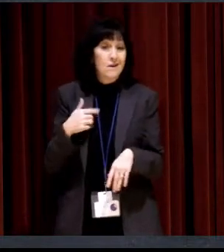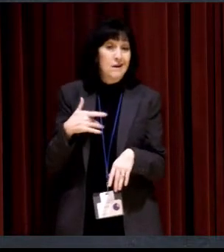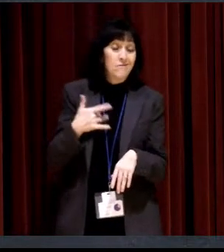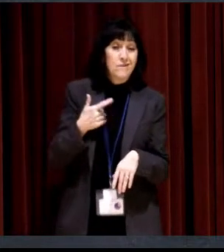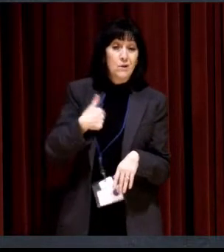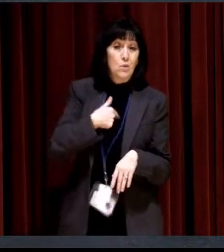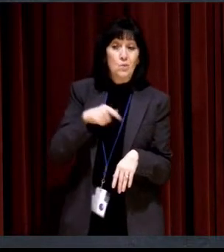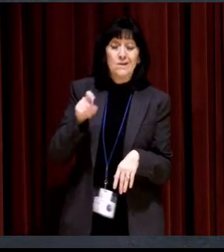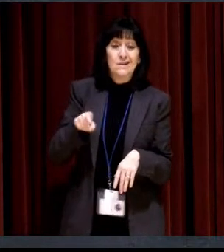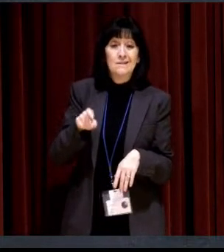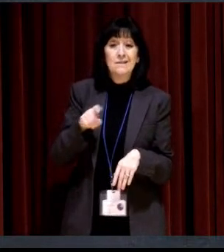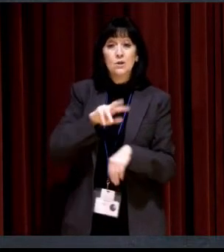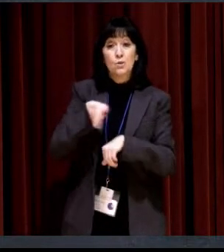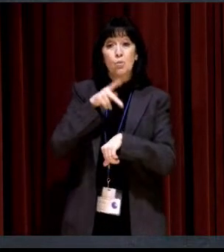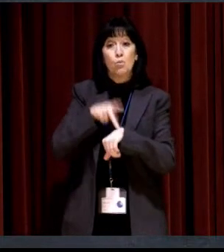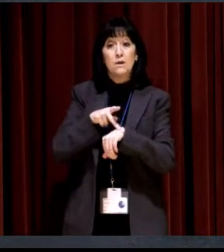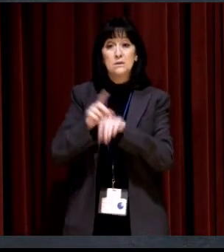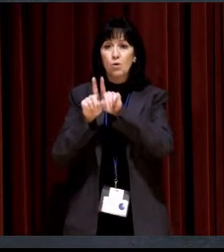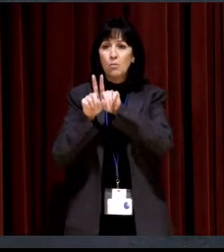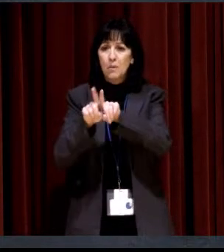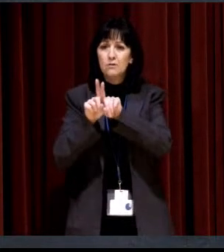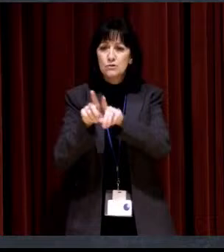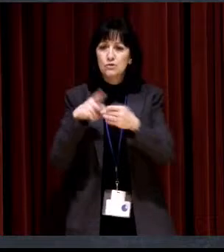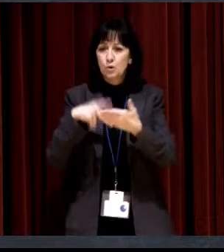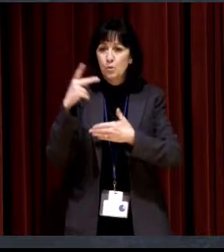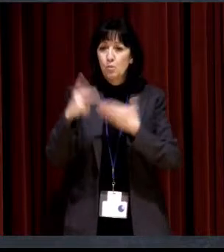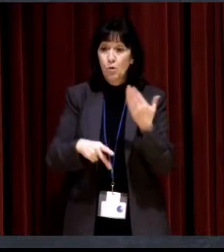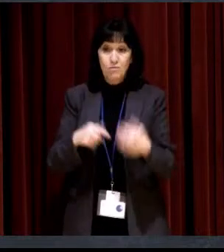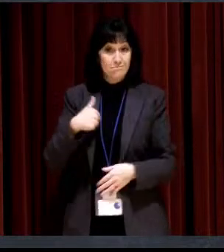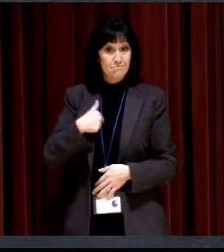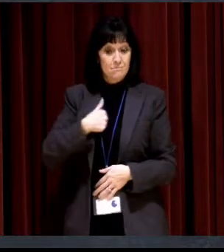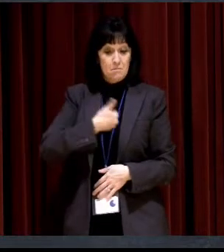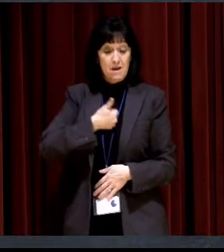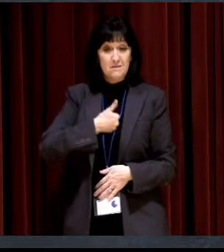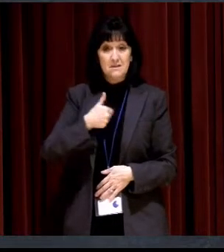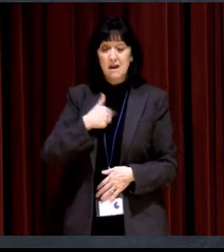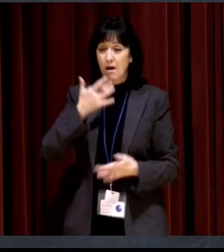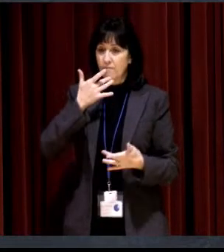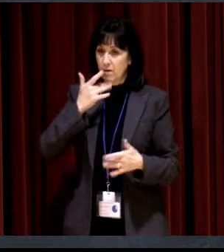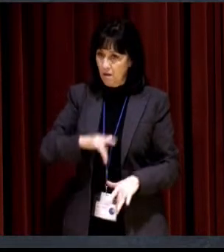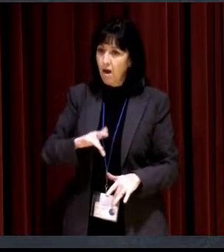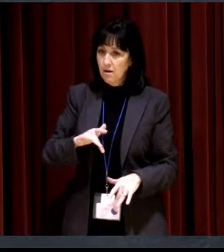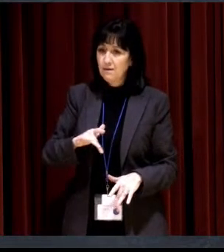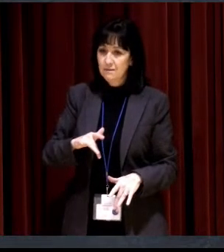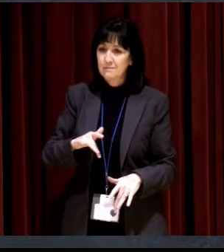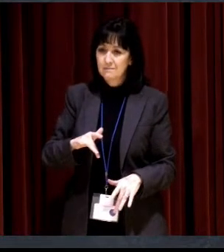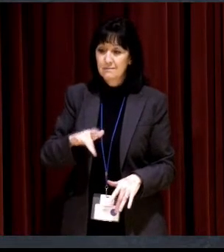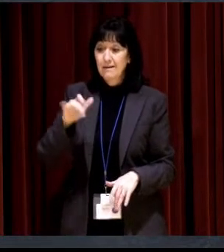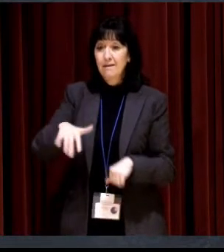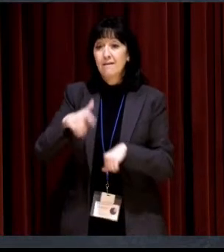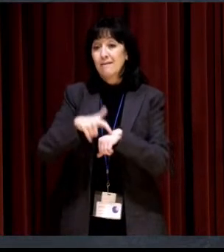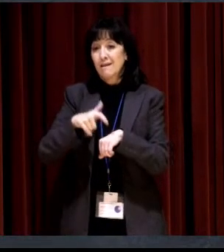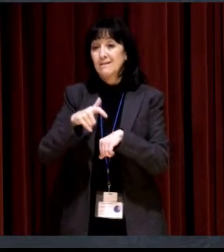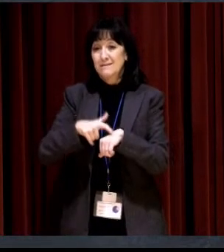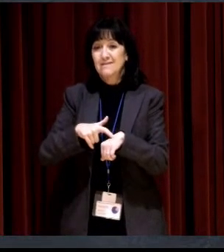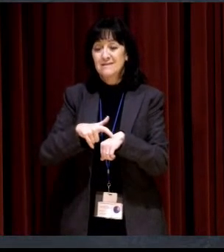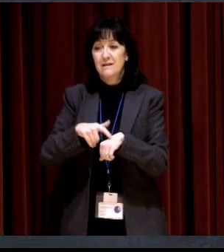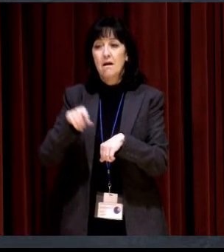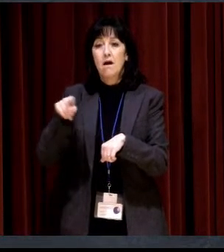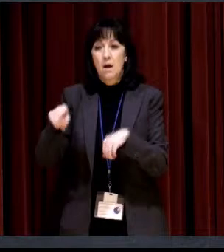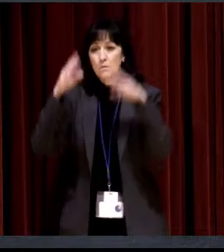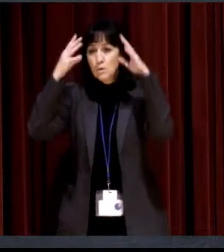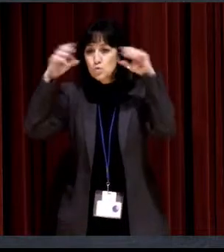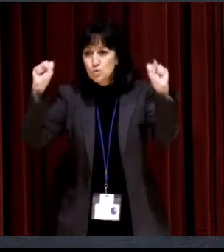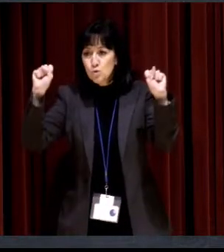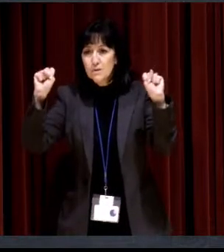extremely fortunate when I became the principal of Mount Pleasant that we had an acting superintendent, Andy Brandenberger, who was